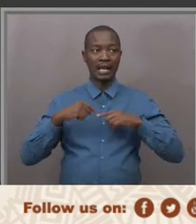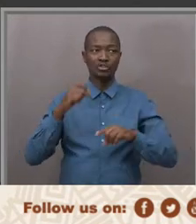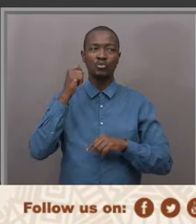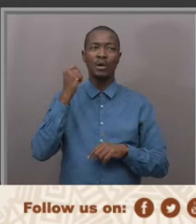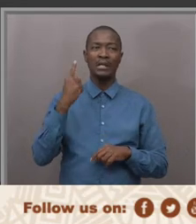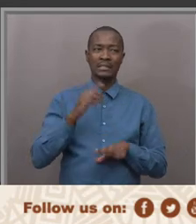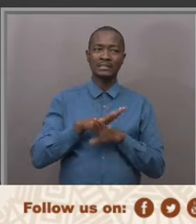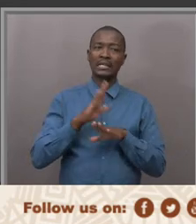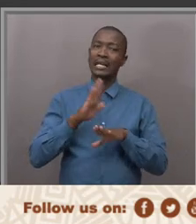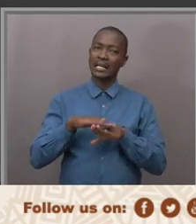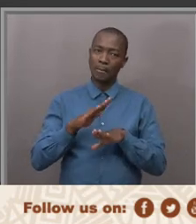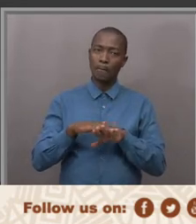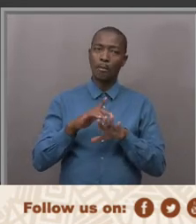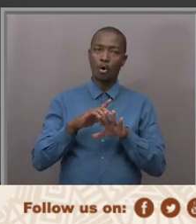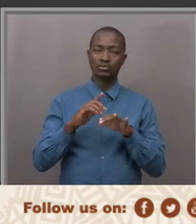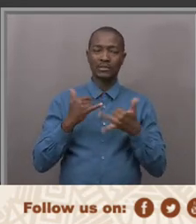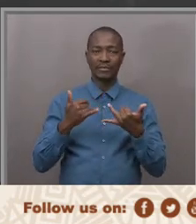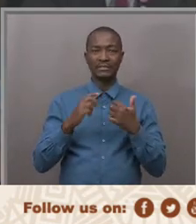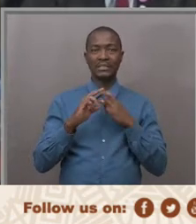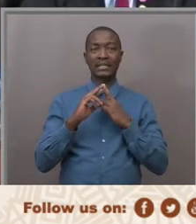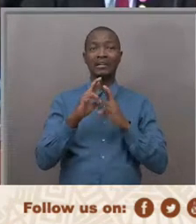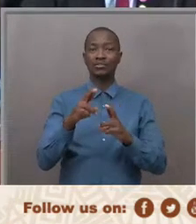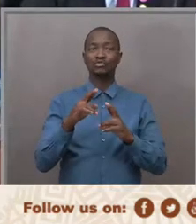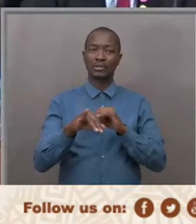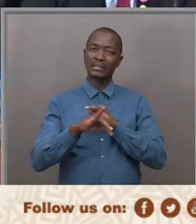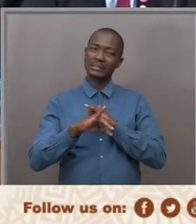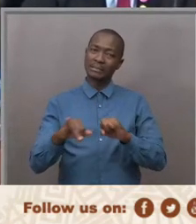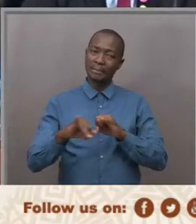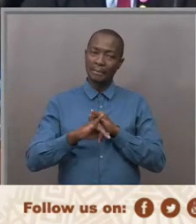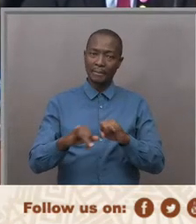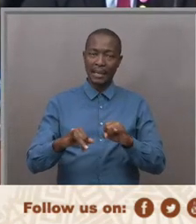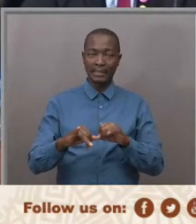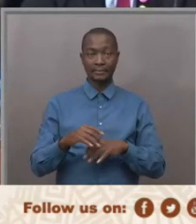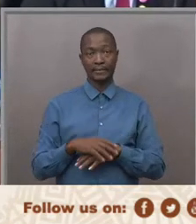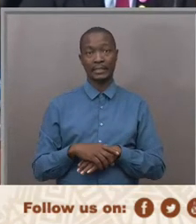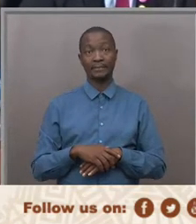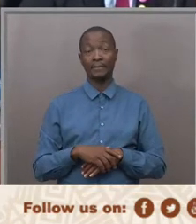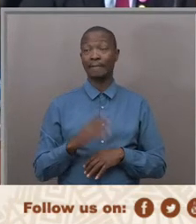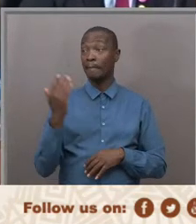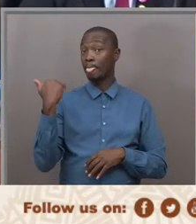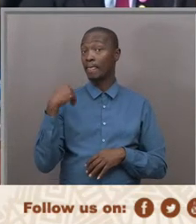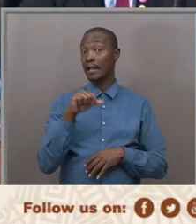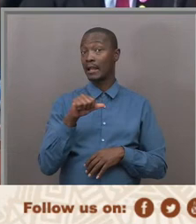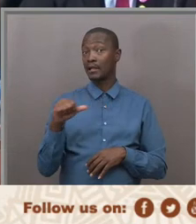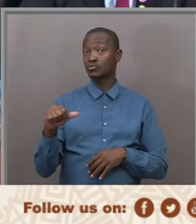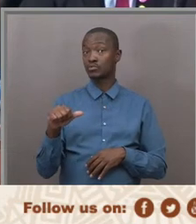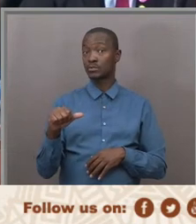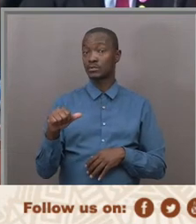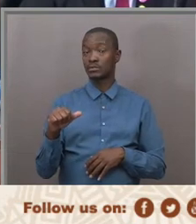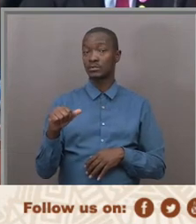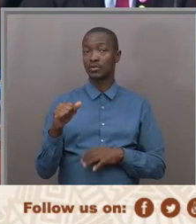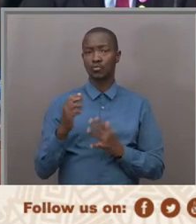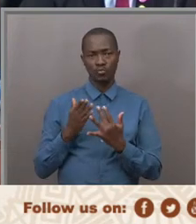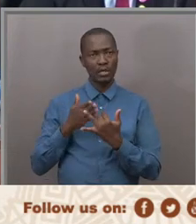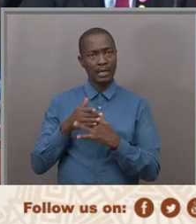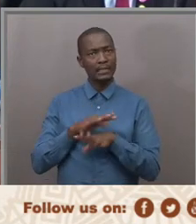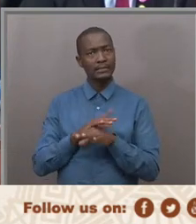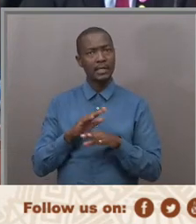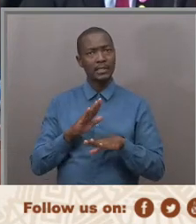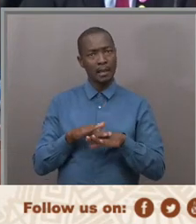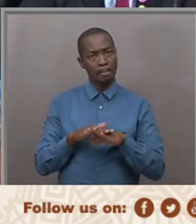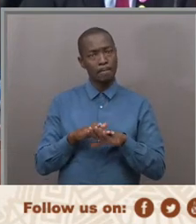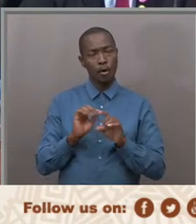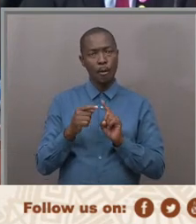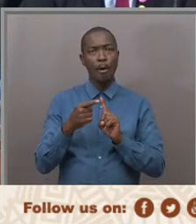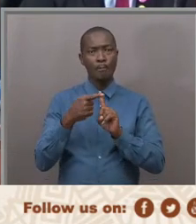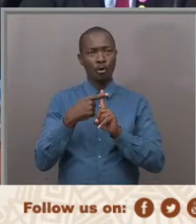effective response to this deadly pandemic. Last week, we entered a more positive and promising frontier in